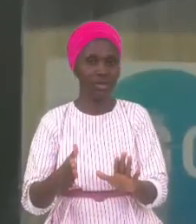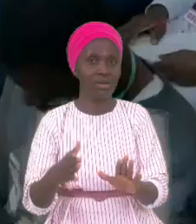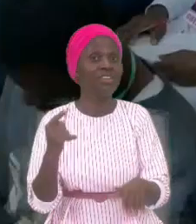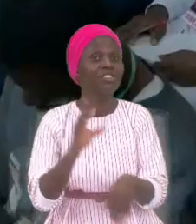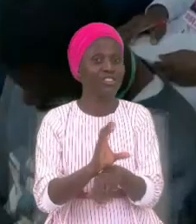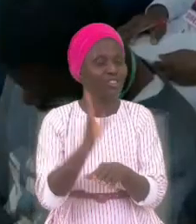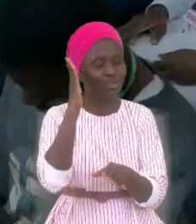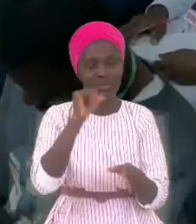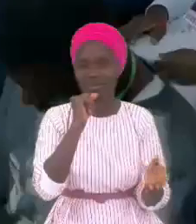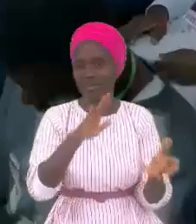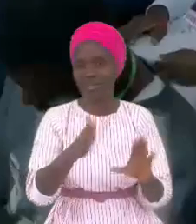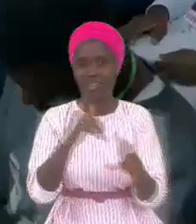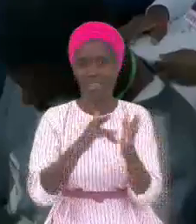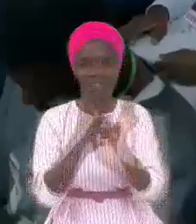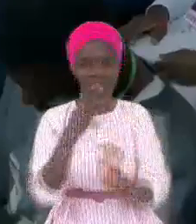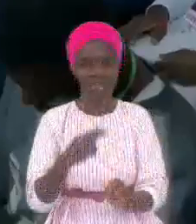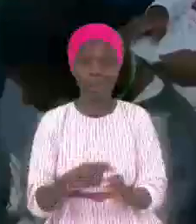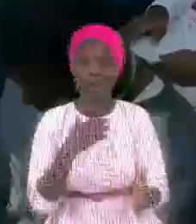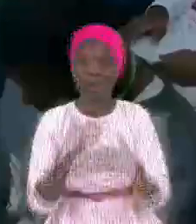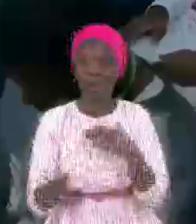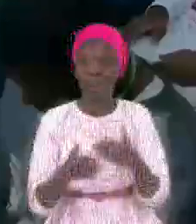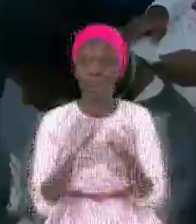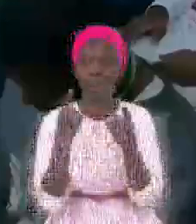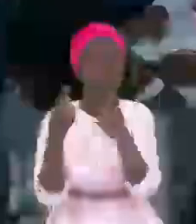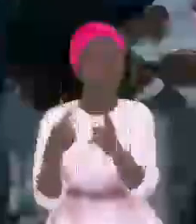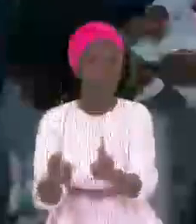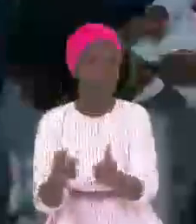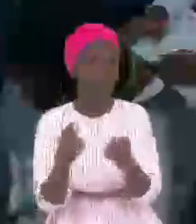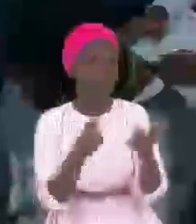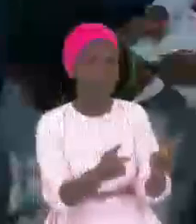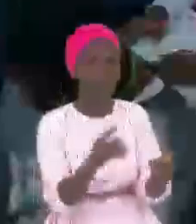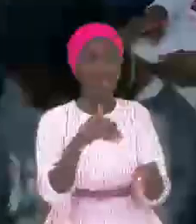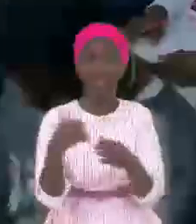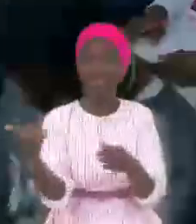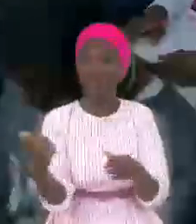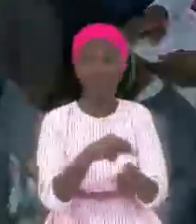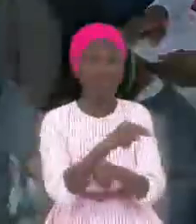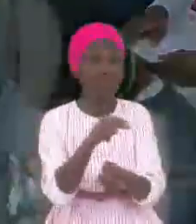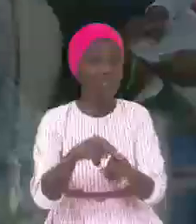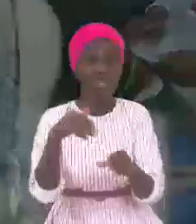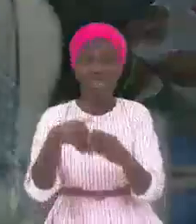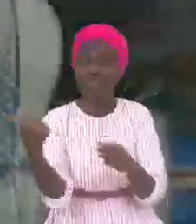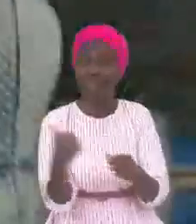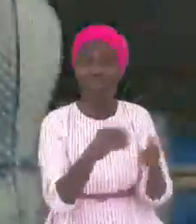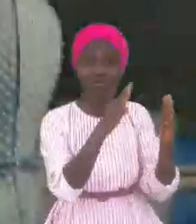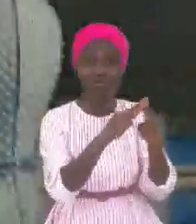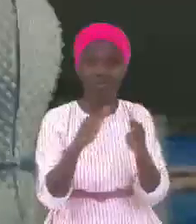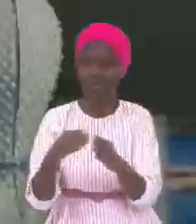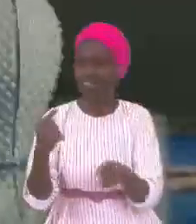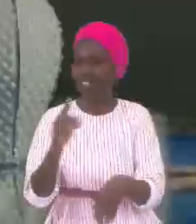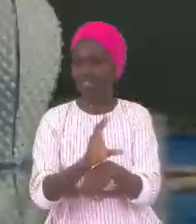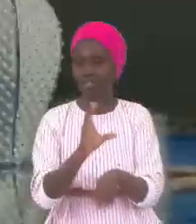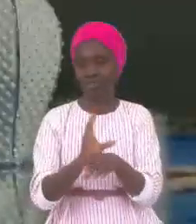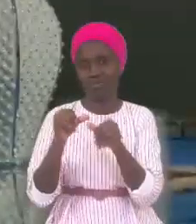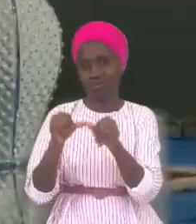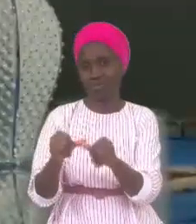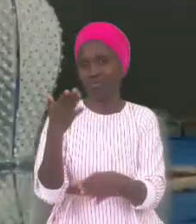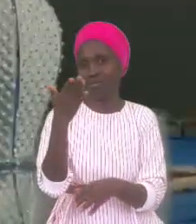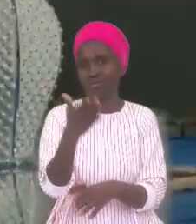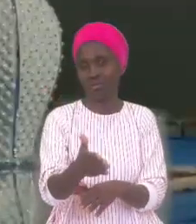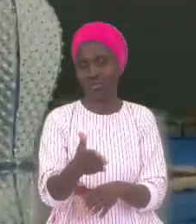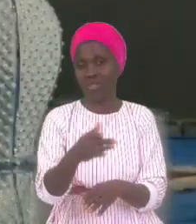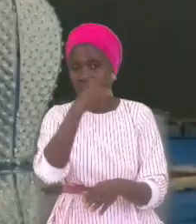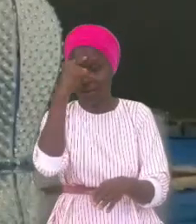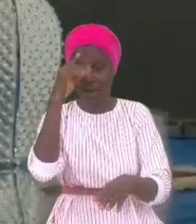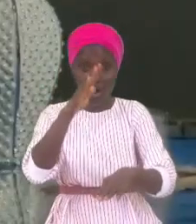die. Whatever is going on in any nation, in any community, the church is there. Upon this rock